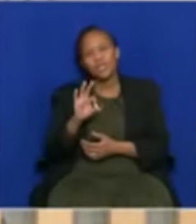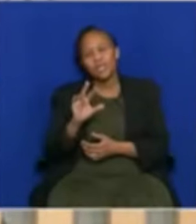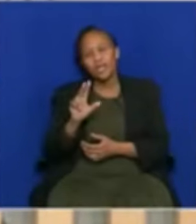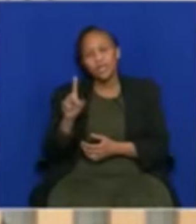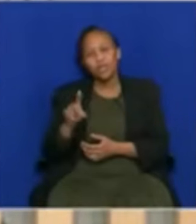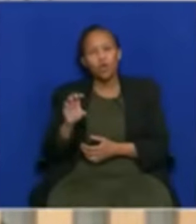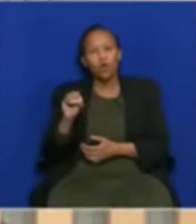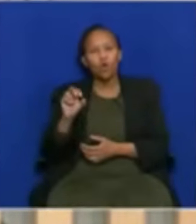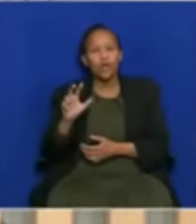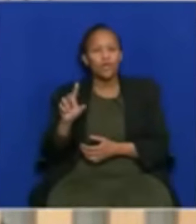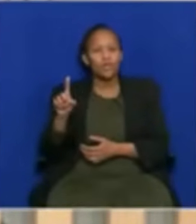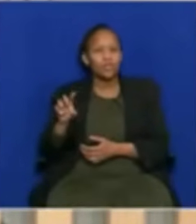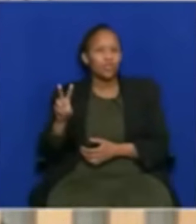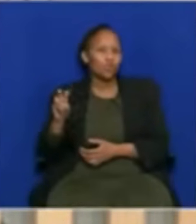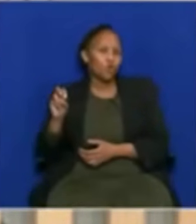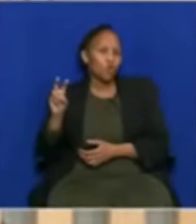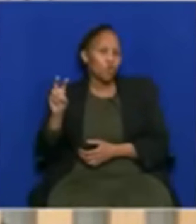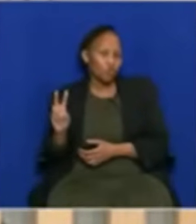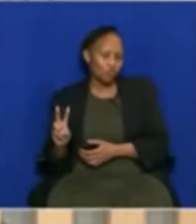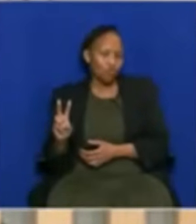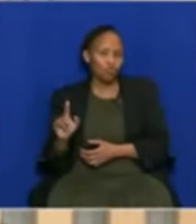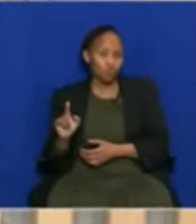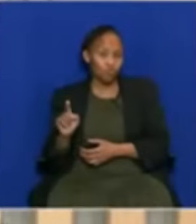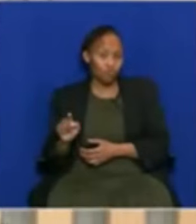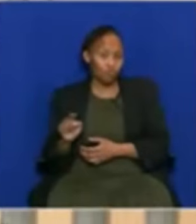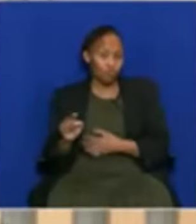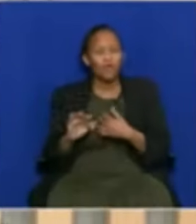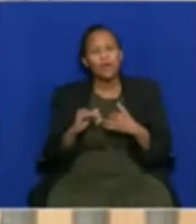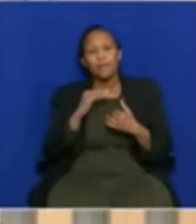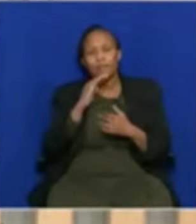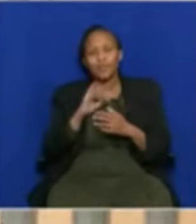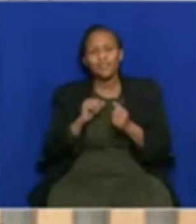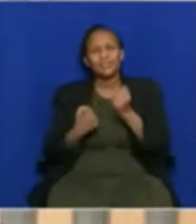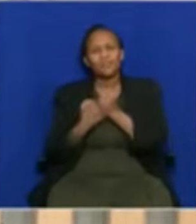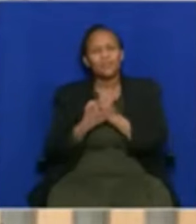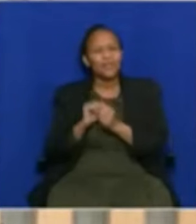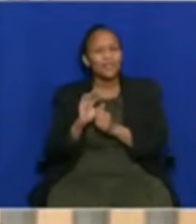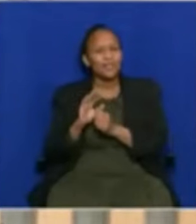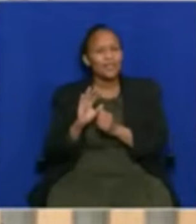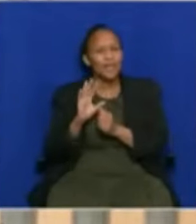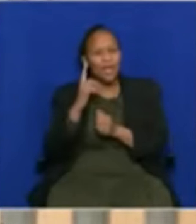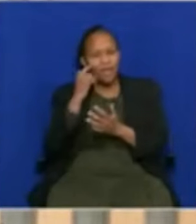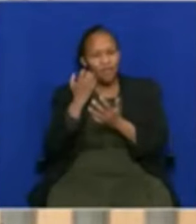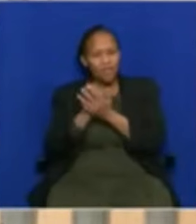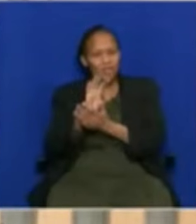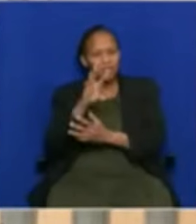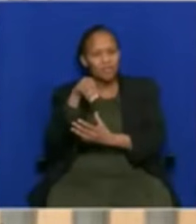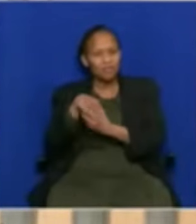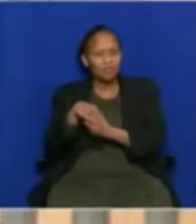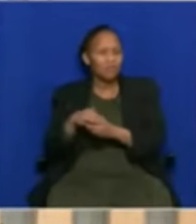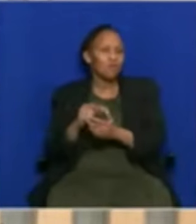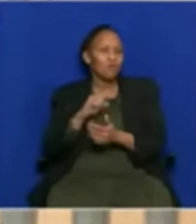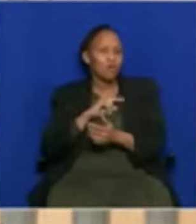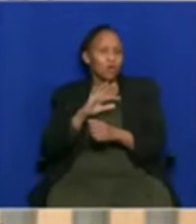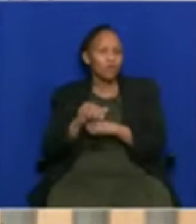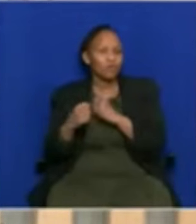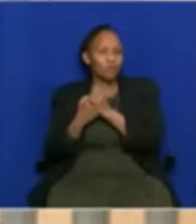38/08/2022. No supporting evidence is contained in the dockets to substantiate the claim or to afford the further investigation